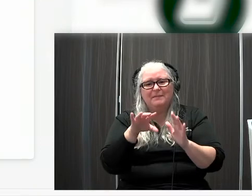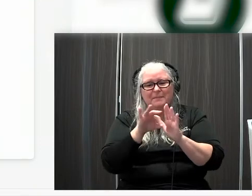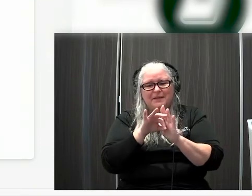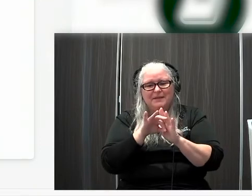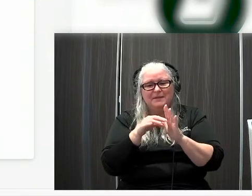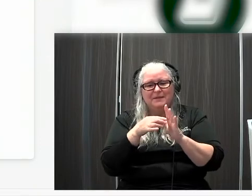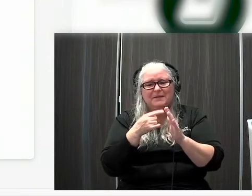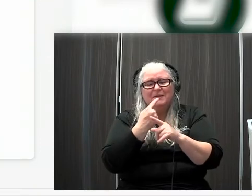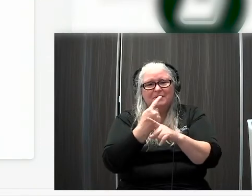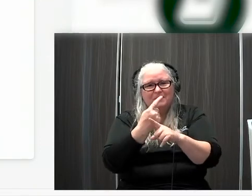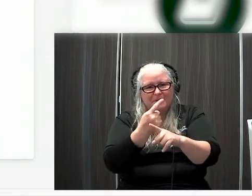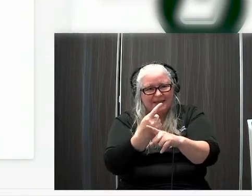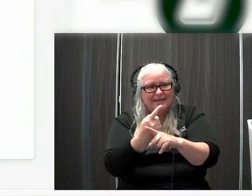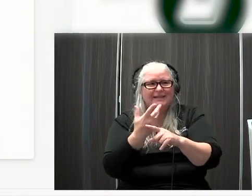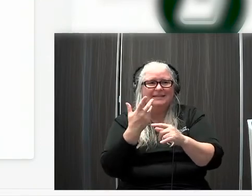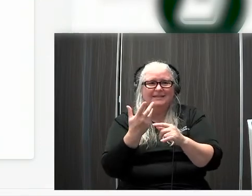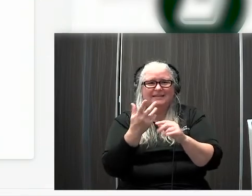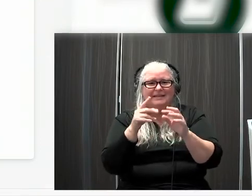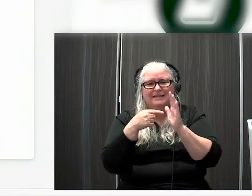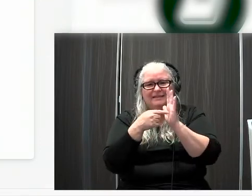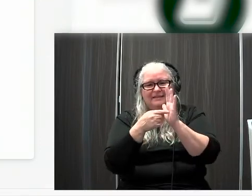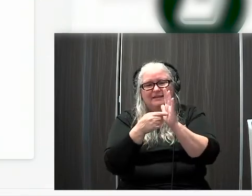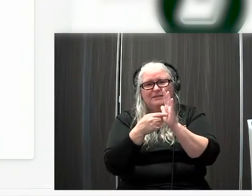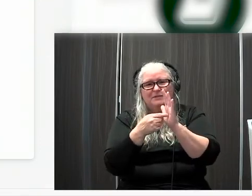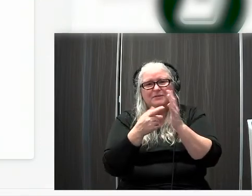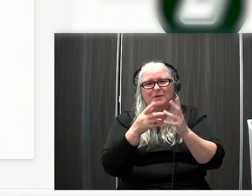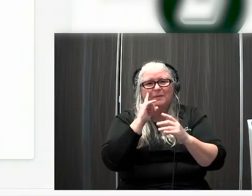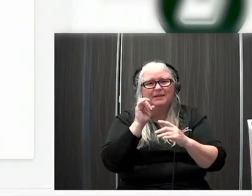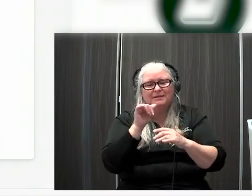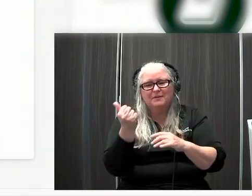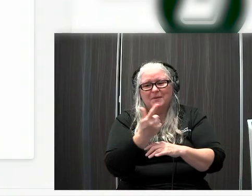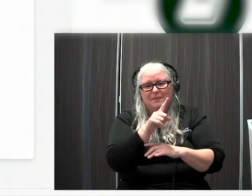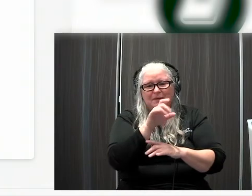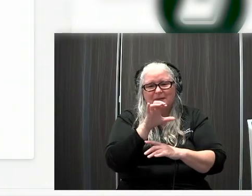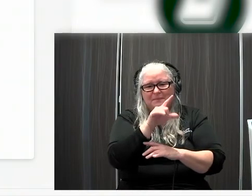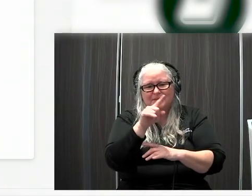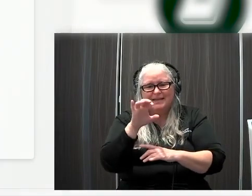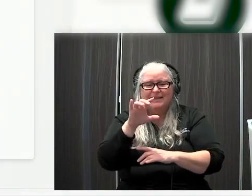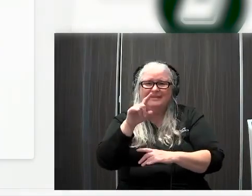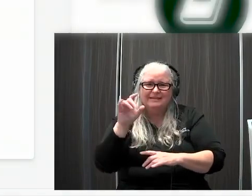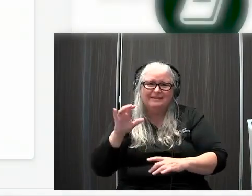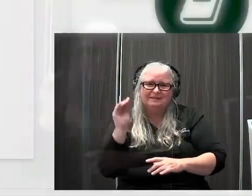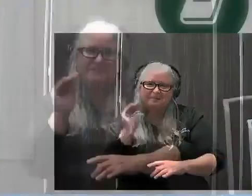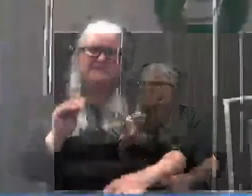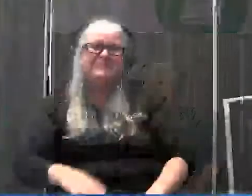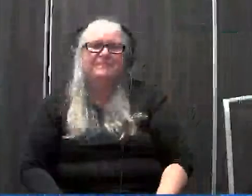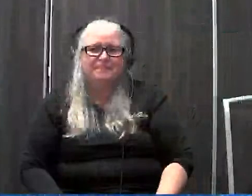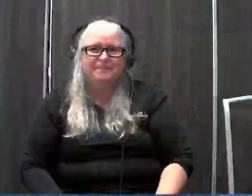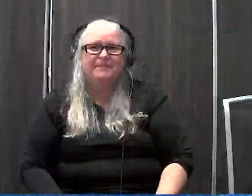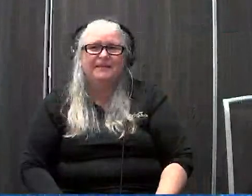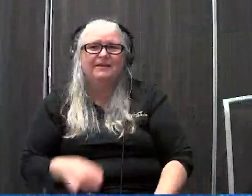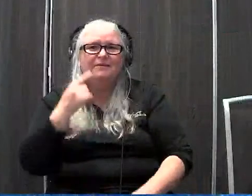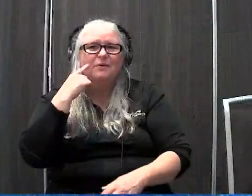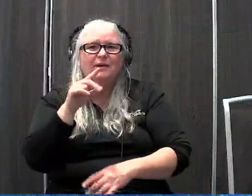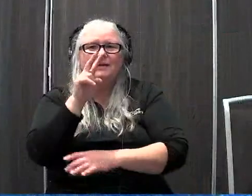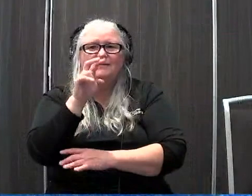we're having almost 100% on each of these. All right. So for vestibular system